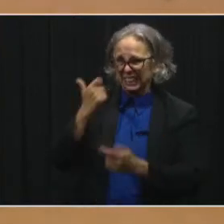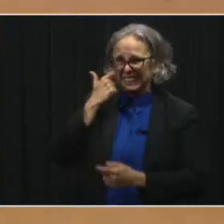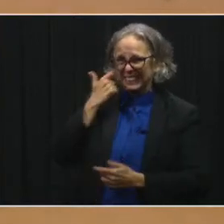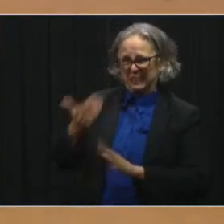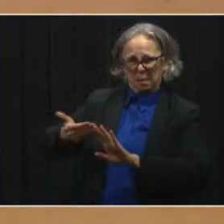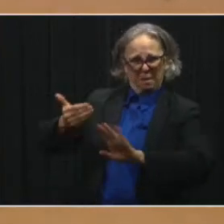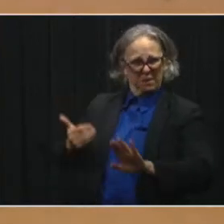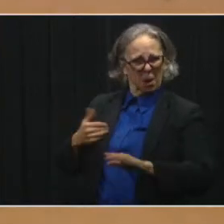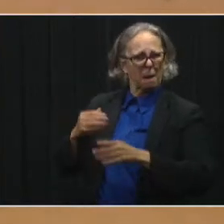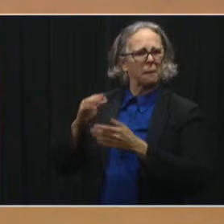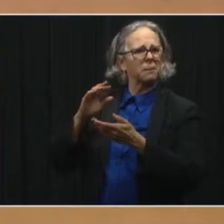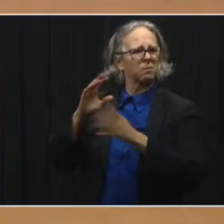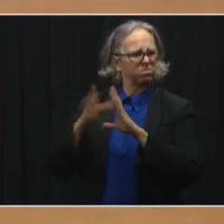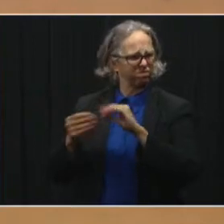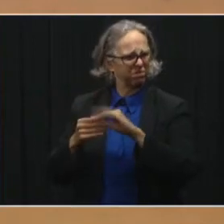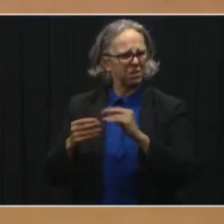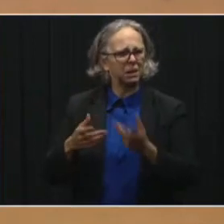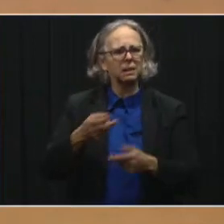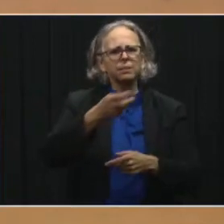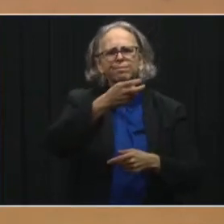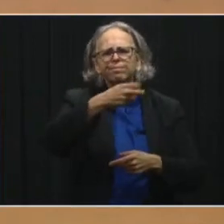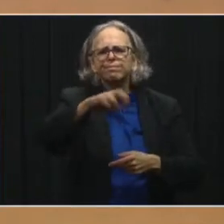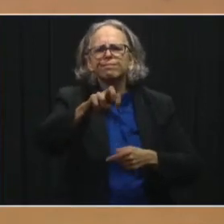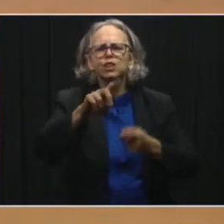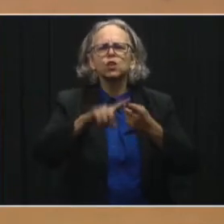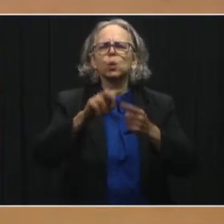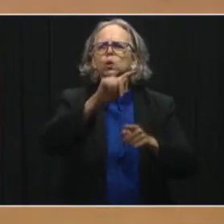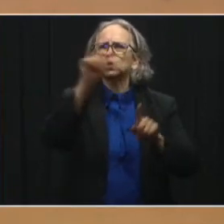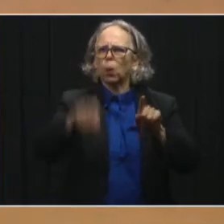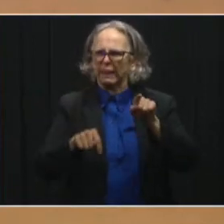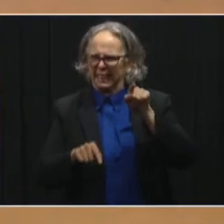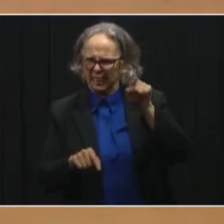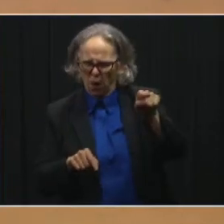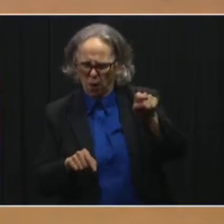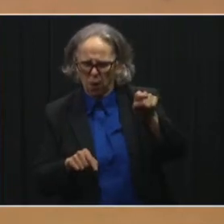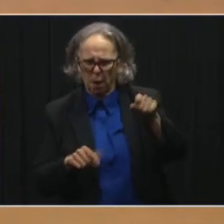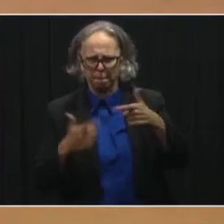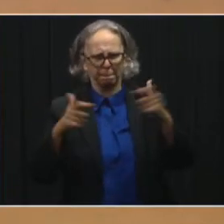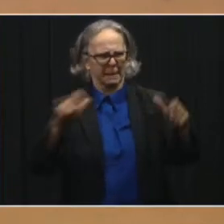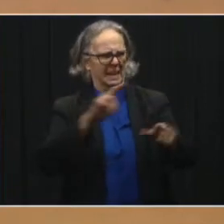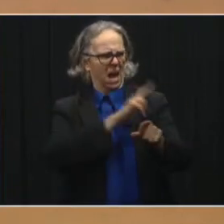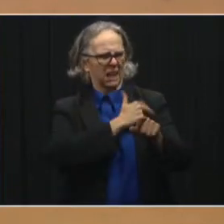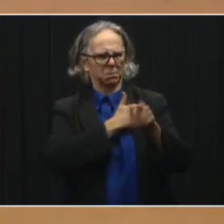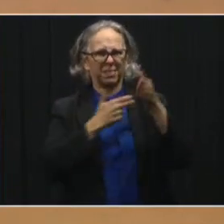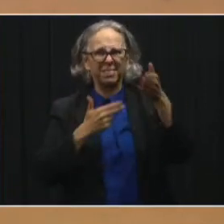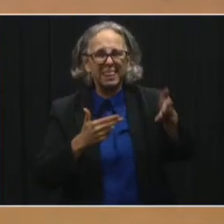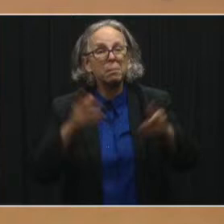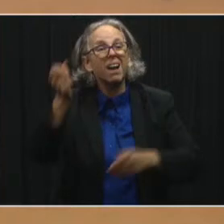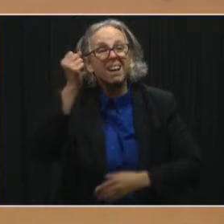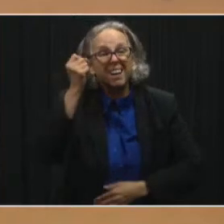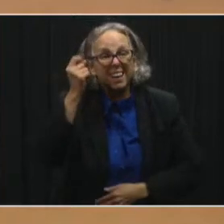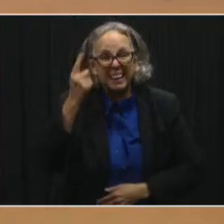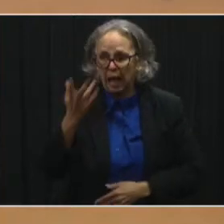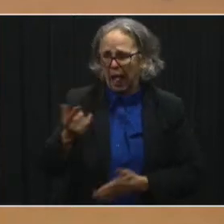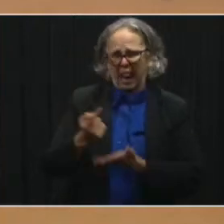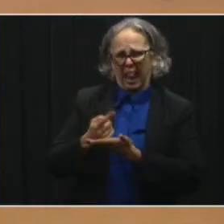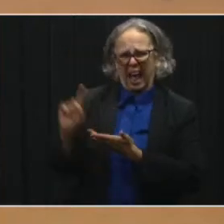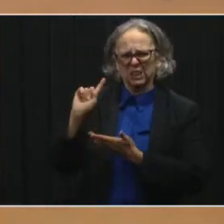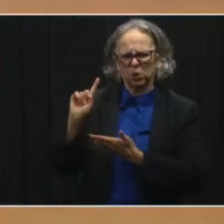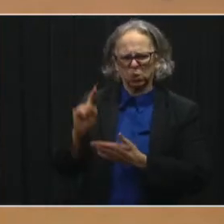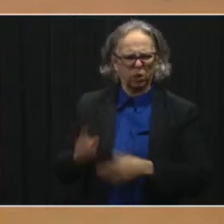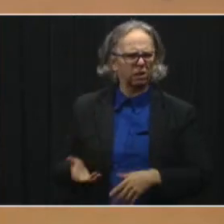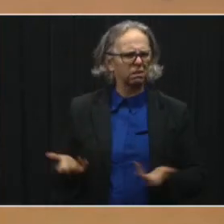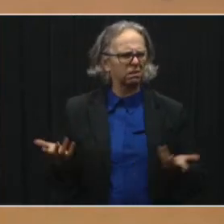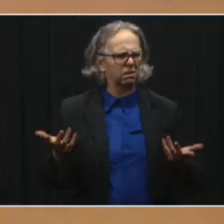Toledo. And the beginning of last week, every tertiary center in Toledo was on bypass. Every door